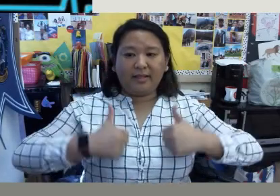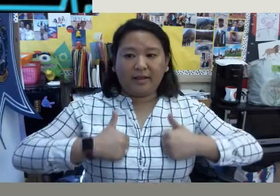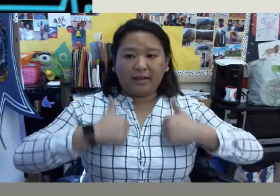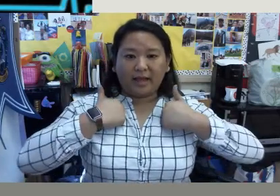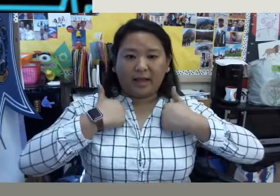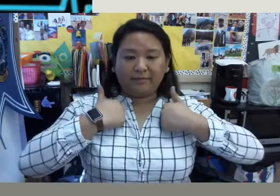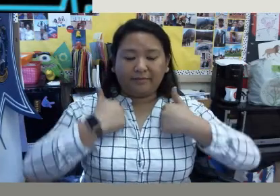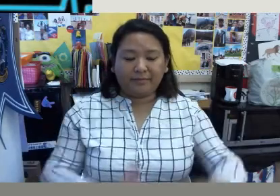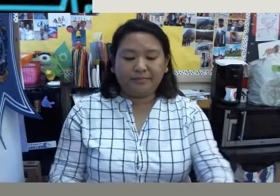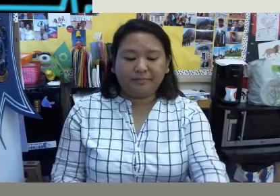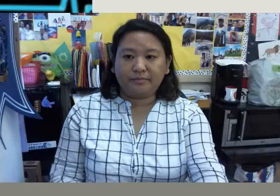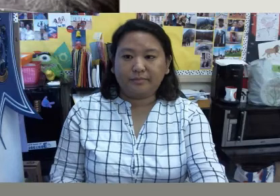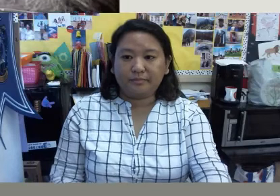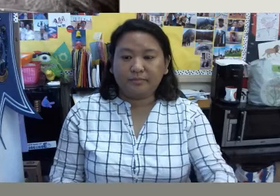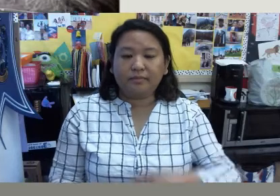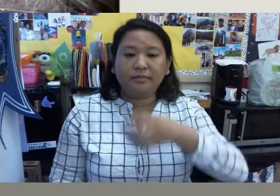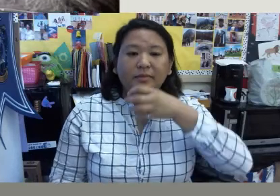Still alive.